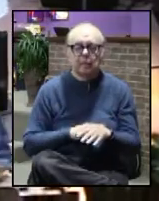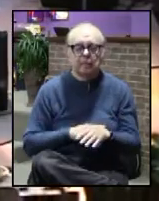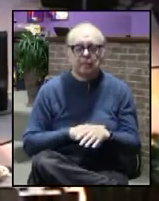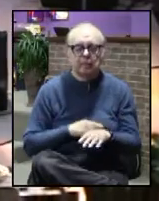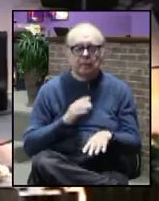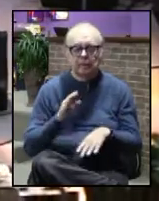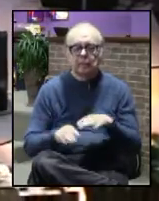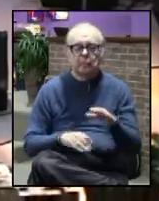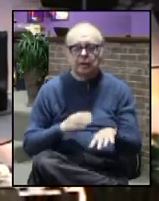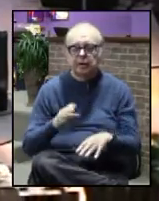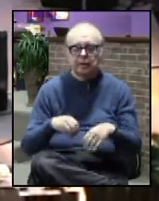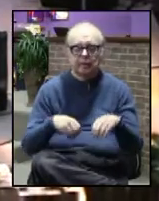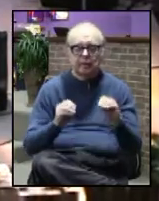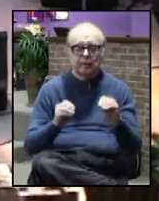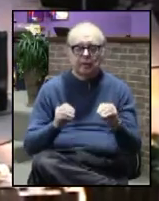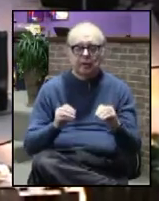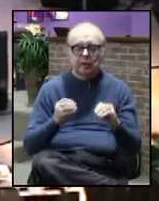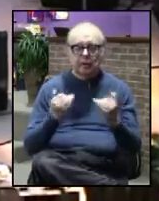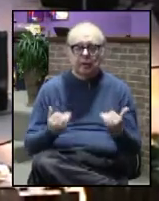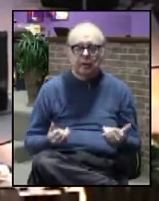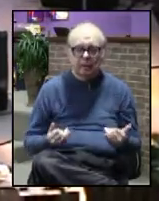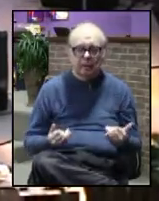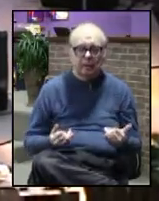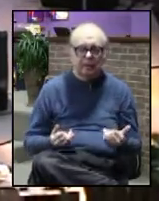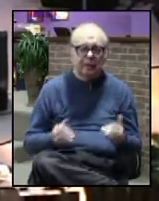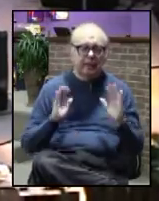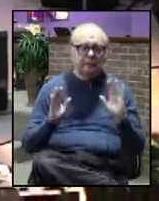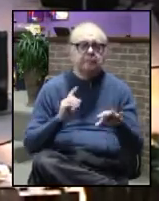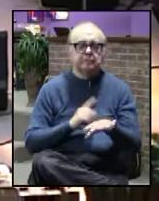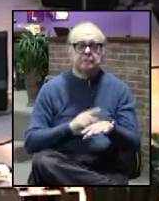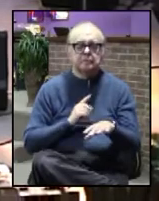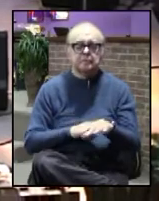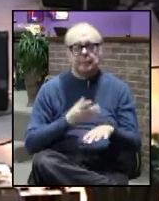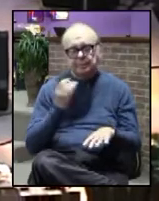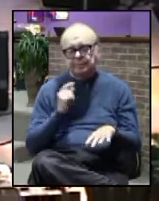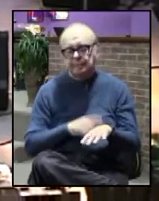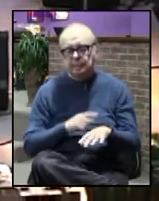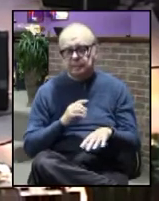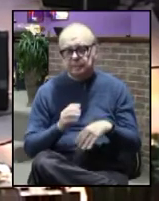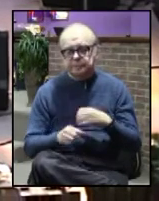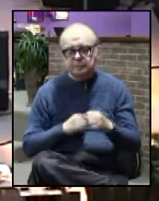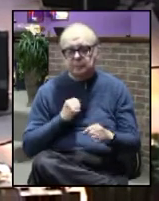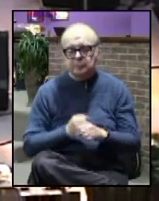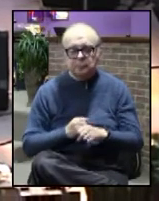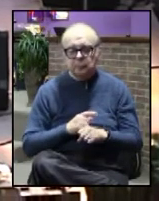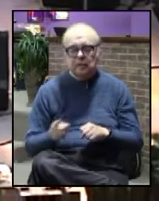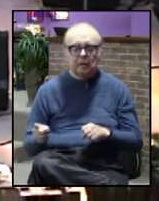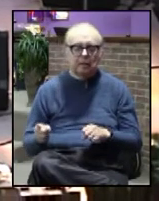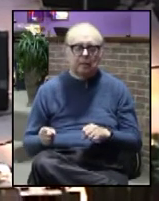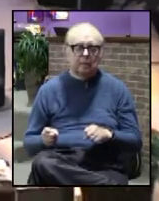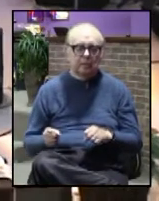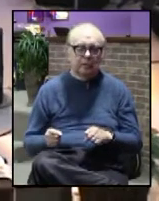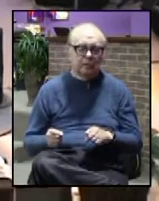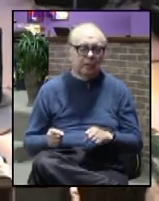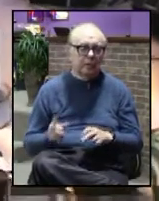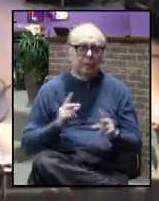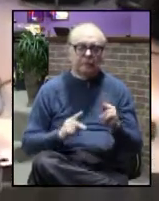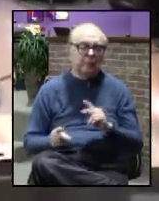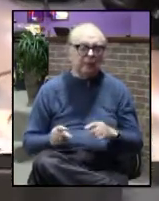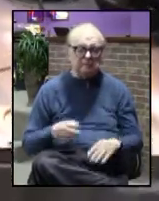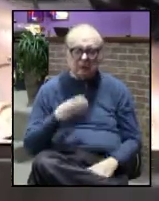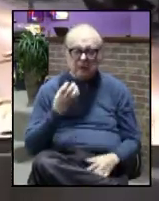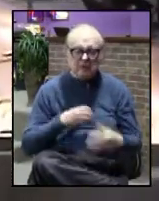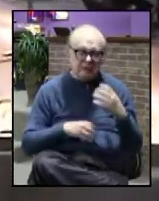walk in the supermarket, and right now, this is an excellent time, honestly. This is the best time of the year because there are such a bunch of grumpy people all